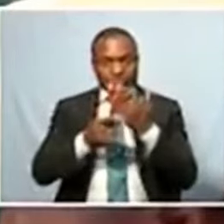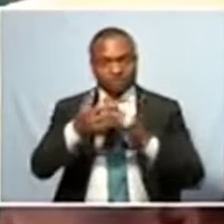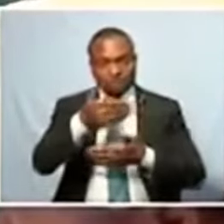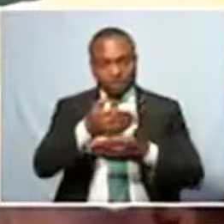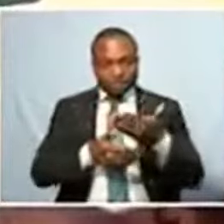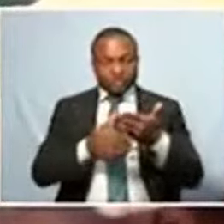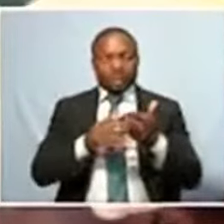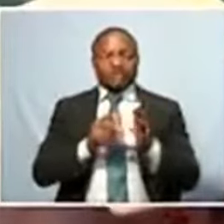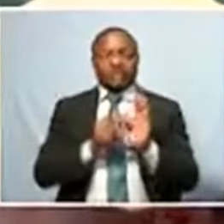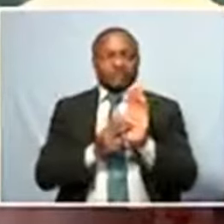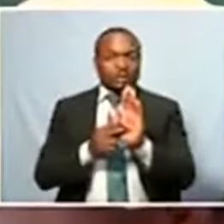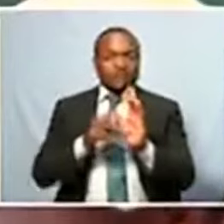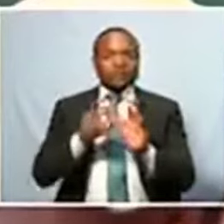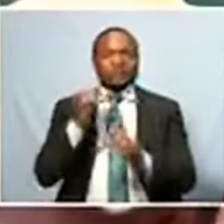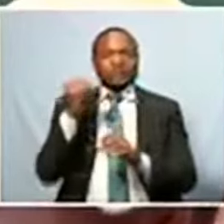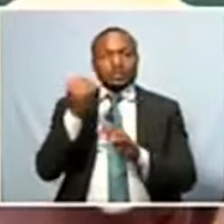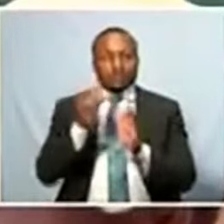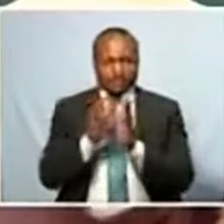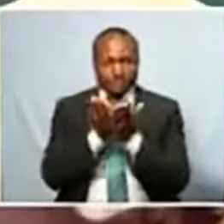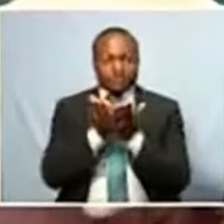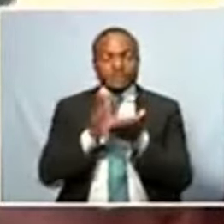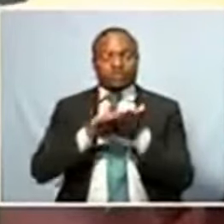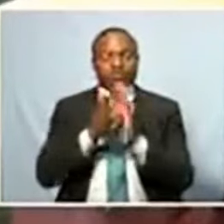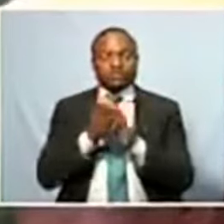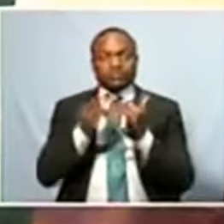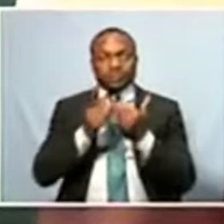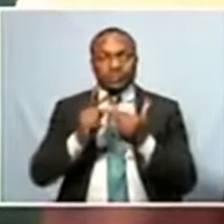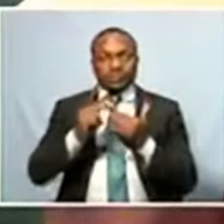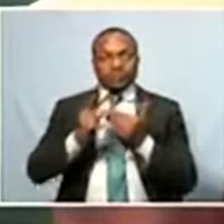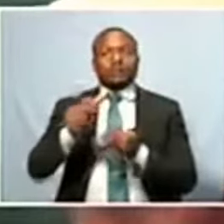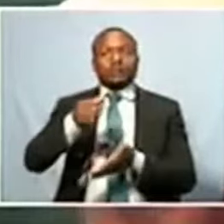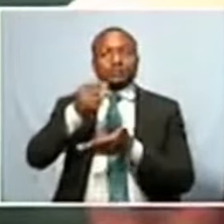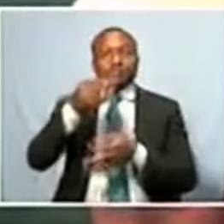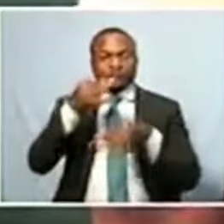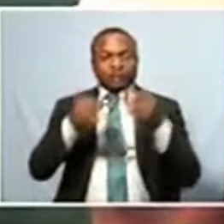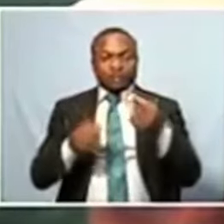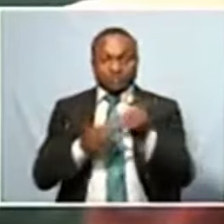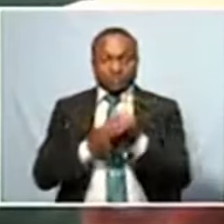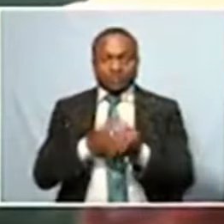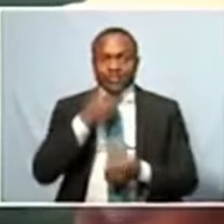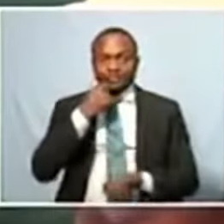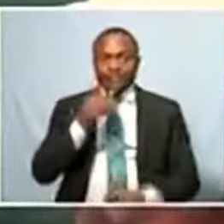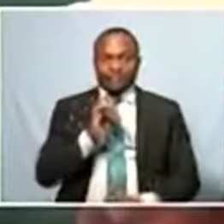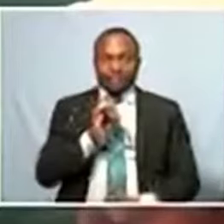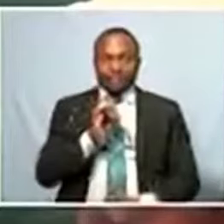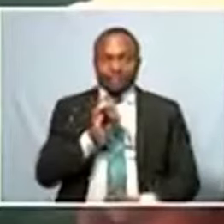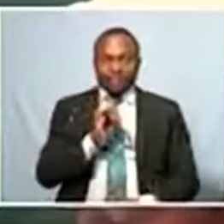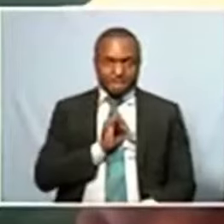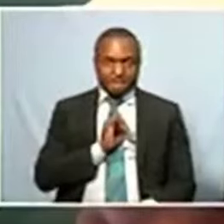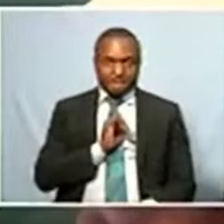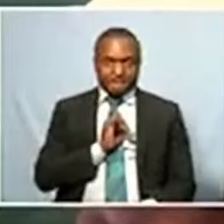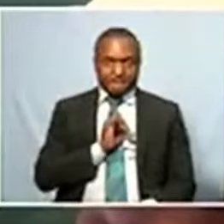Book, stands part of the estimates. As many as of that opinion say aye.